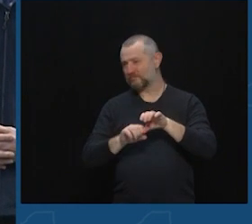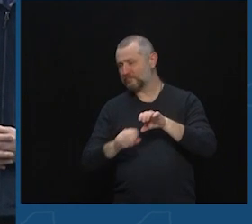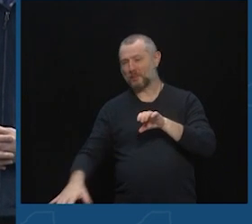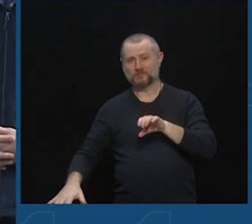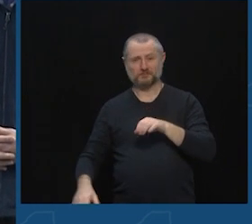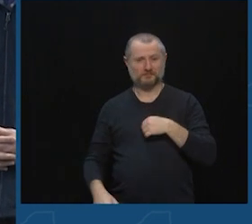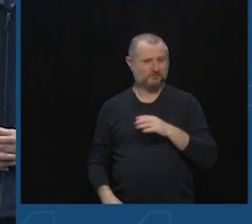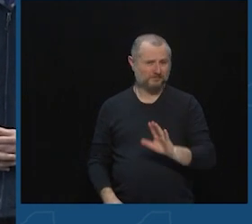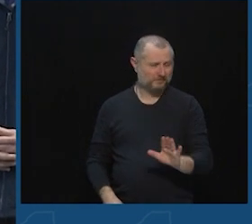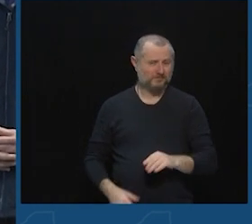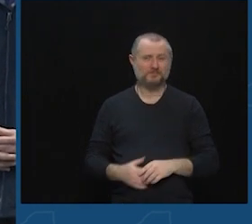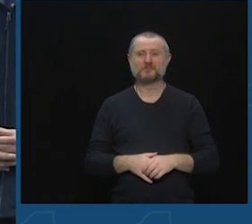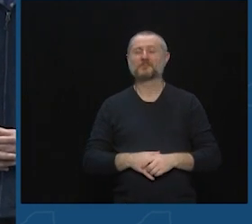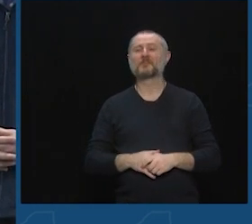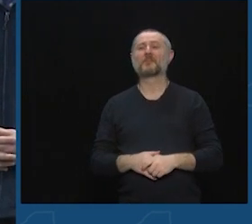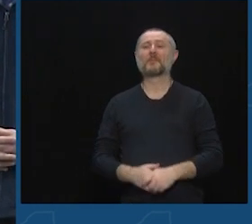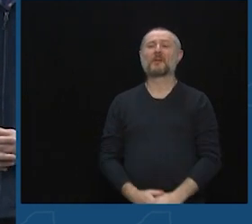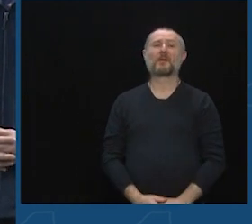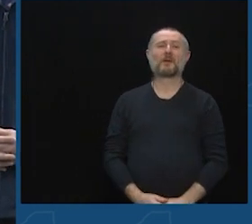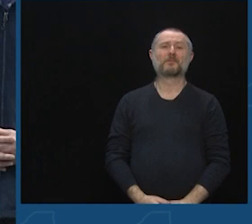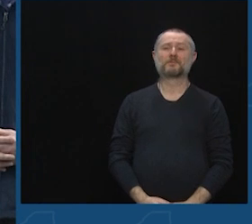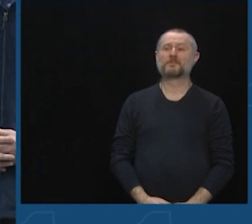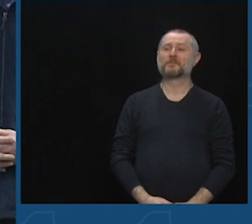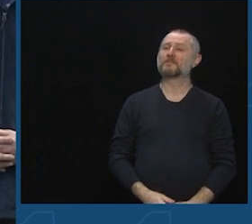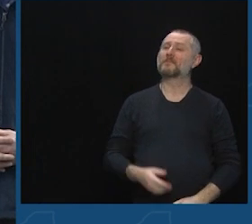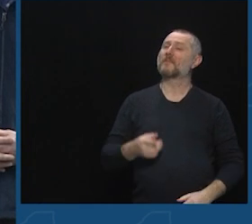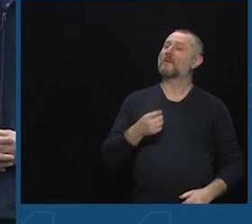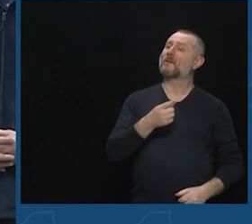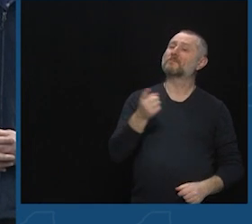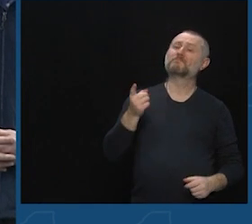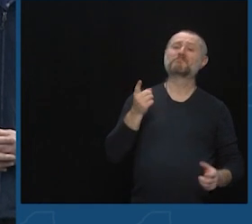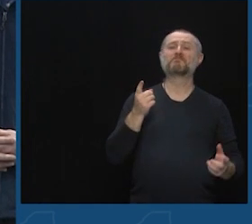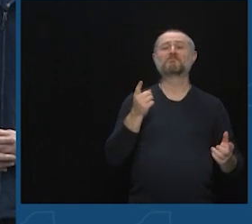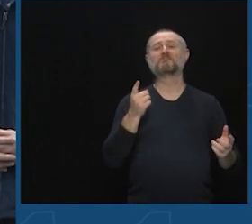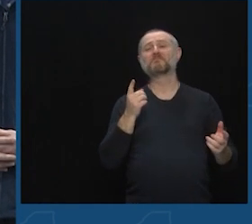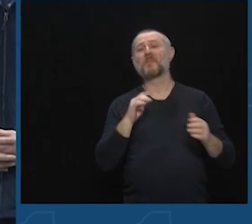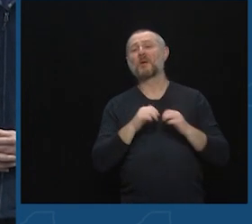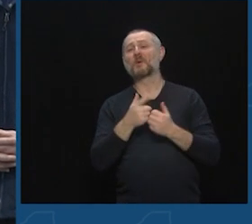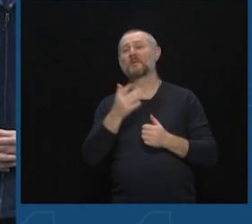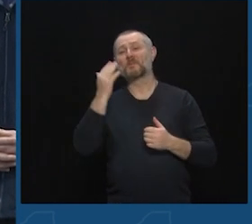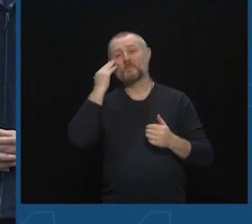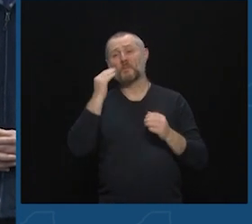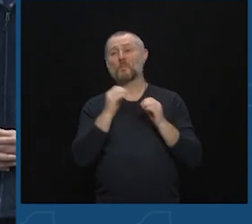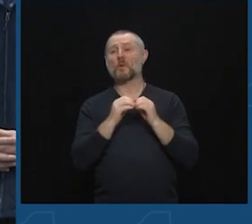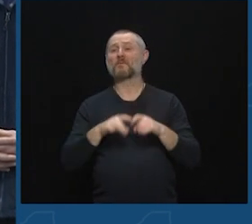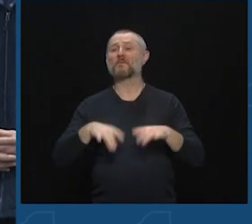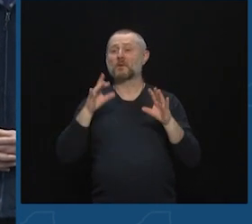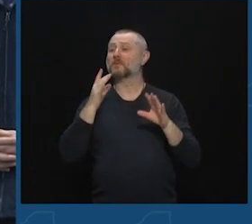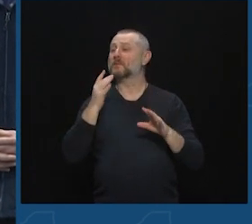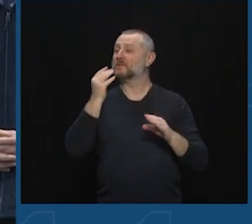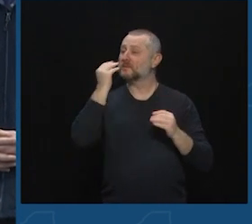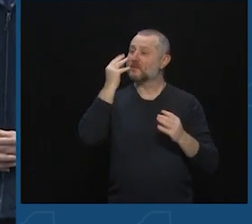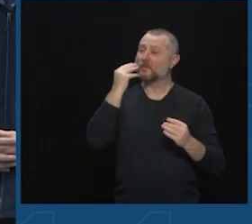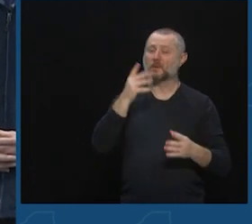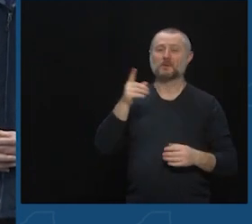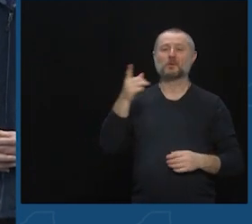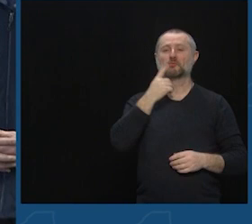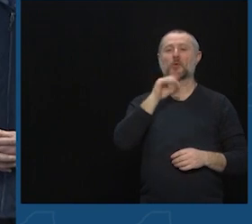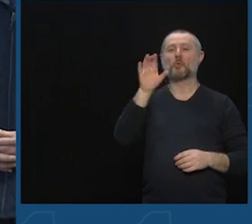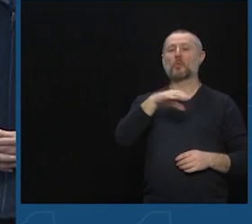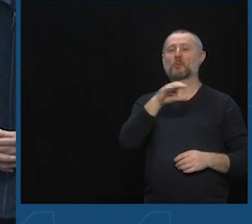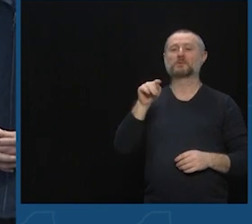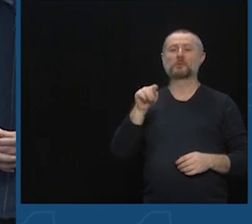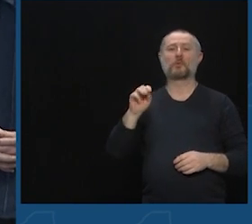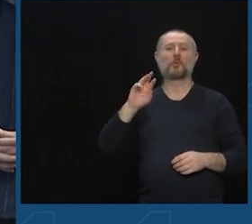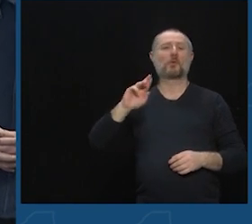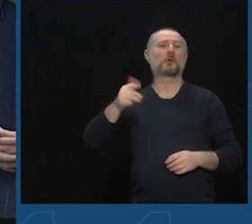disrupted during the storm. You can find more of that at redcross.org. And with that, I'm going to turn it over to our great partner, County